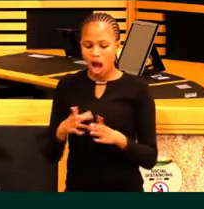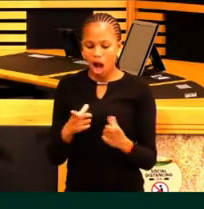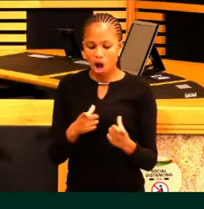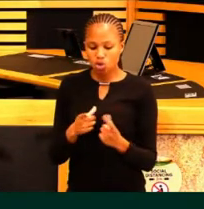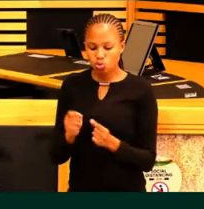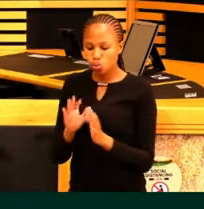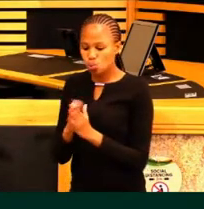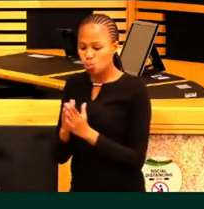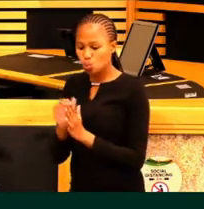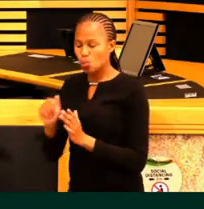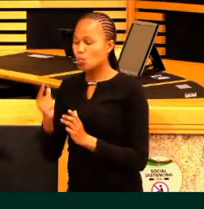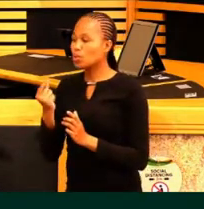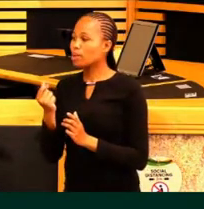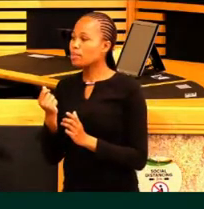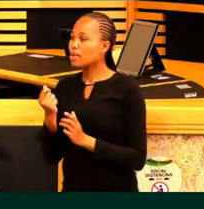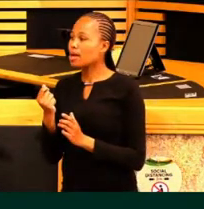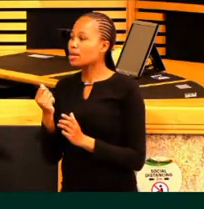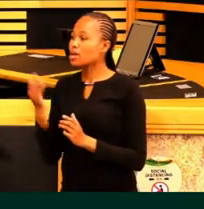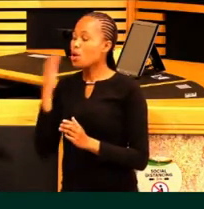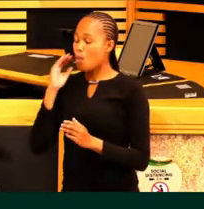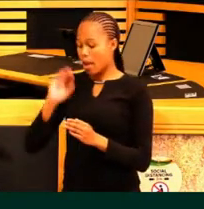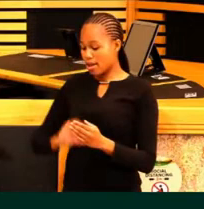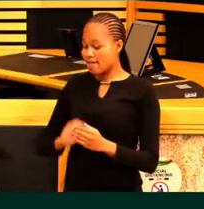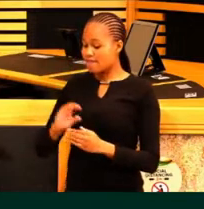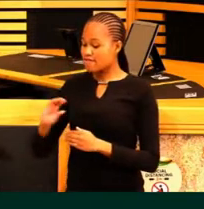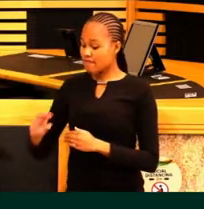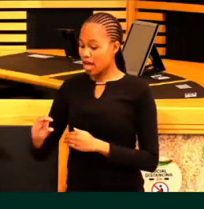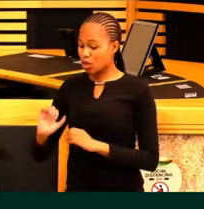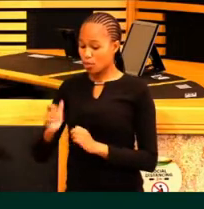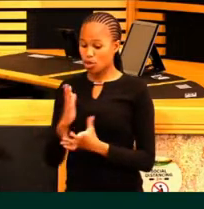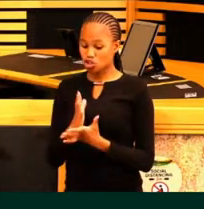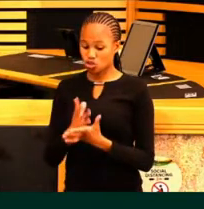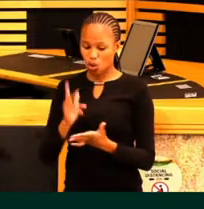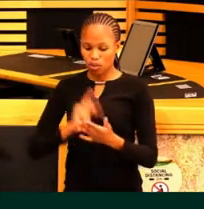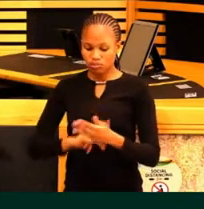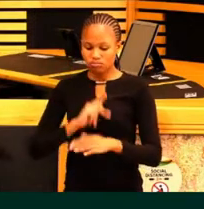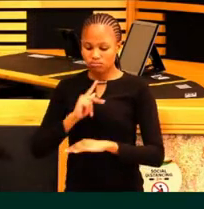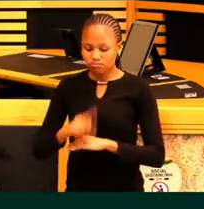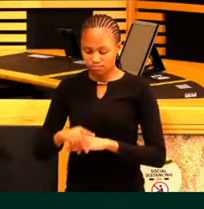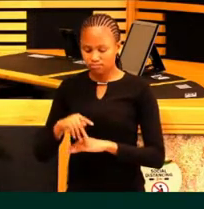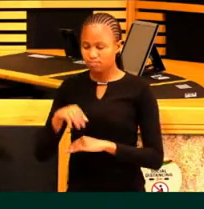that's what we propose it is